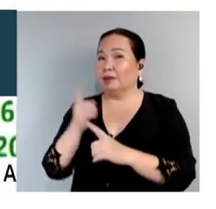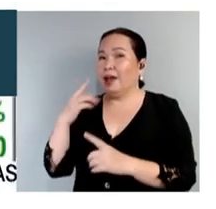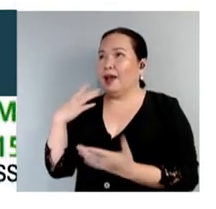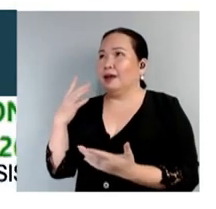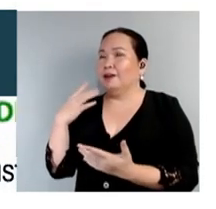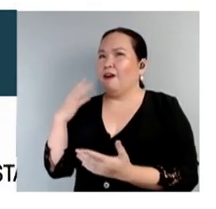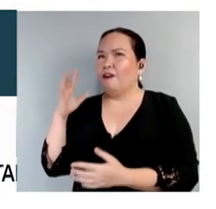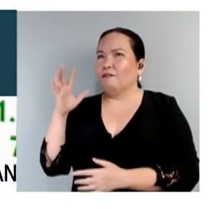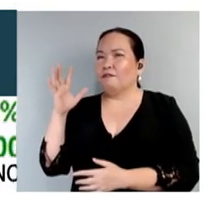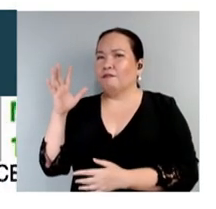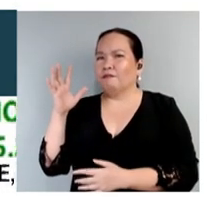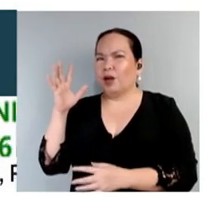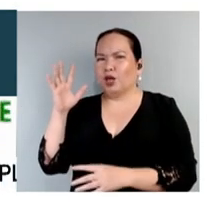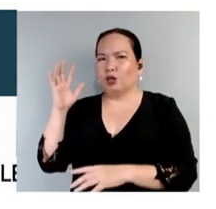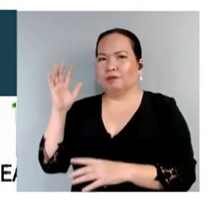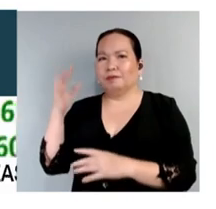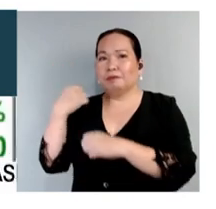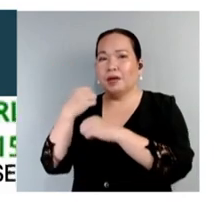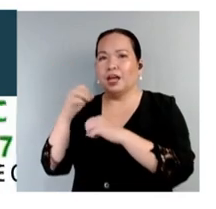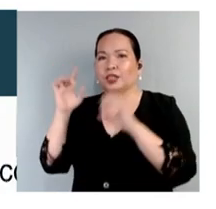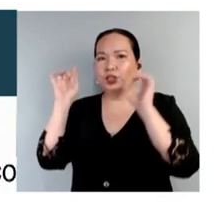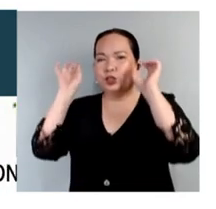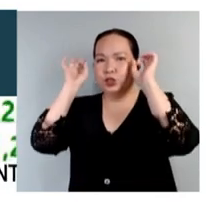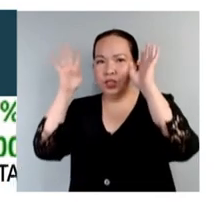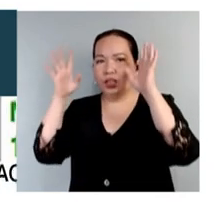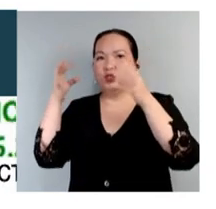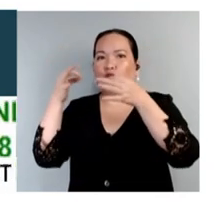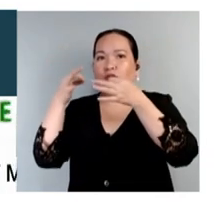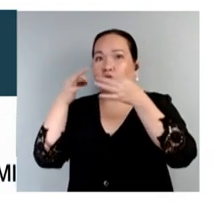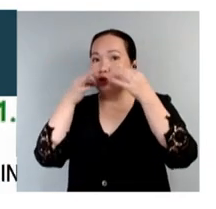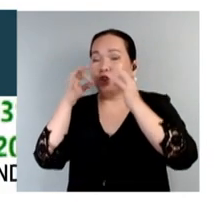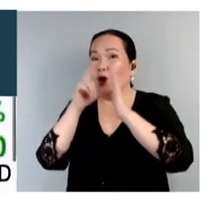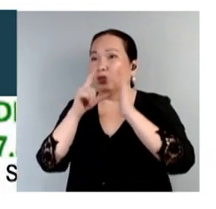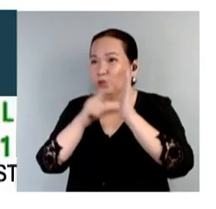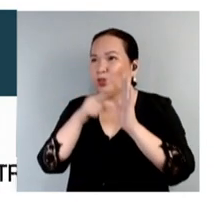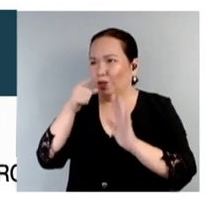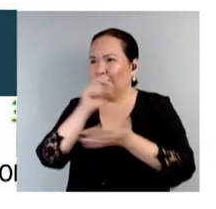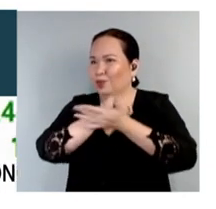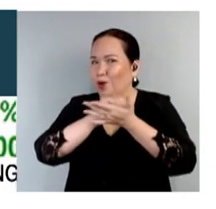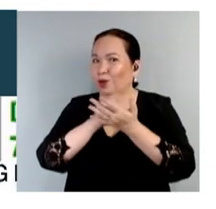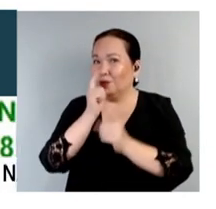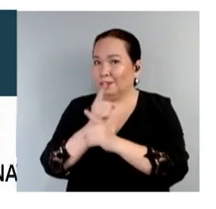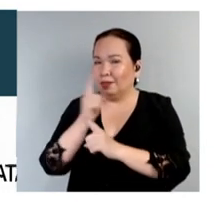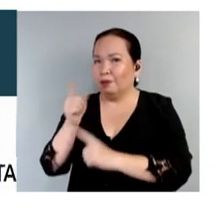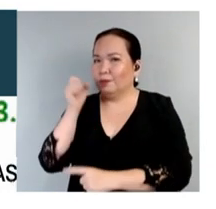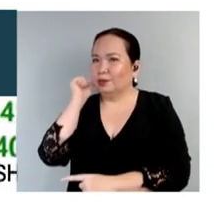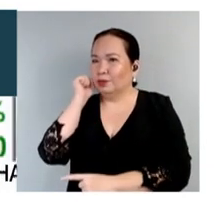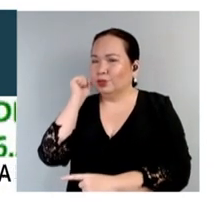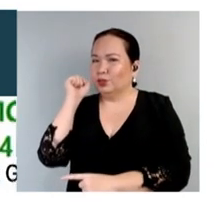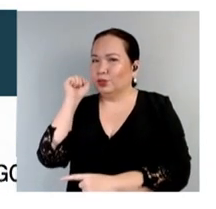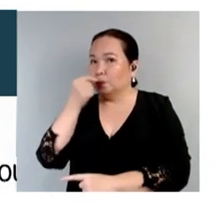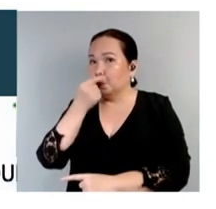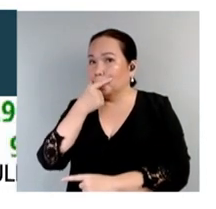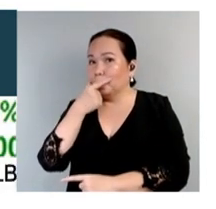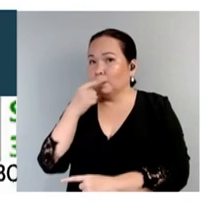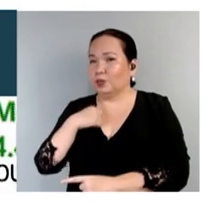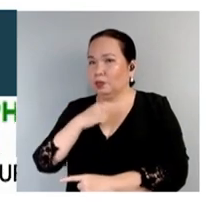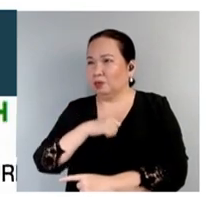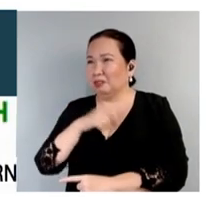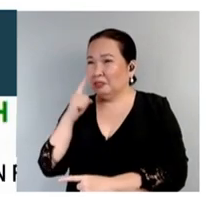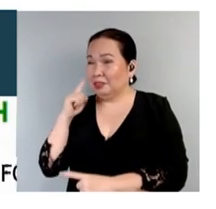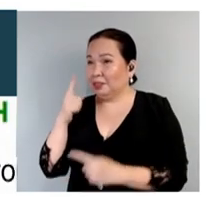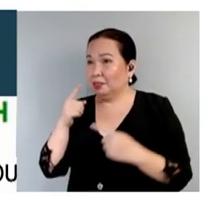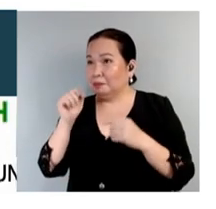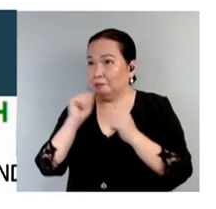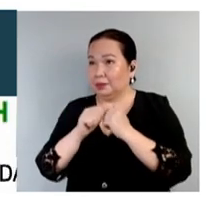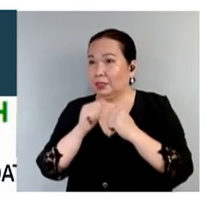dangerous drugs law. Would you see this, Professor Tayao, as sort of a continuation? If